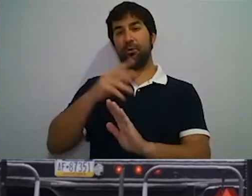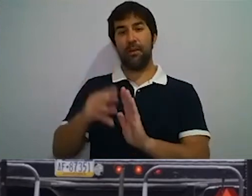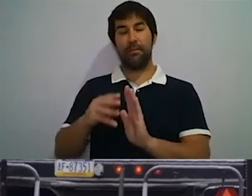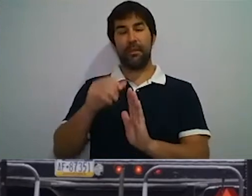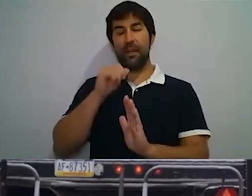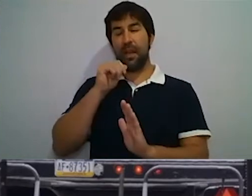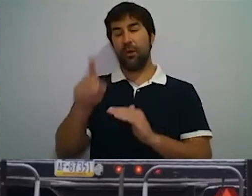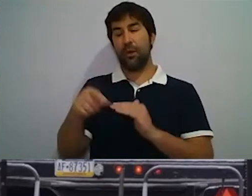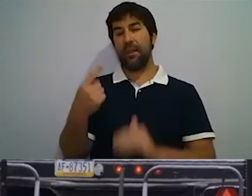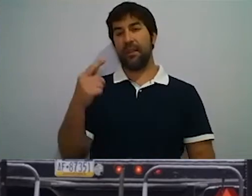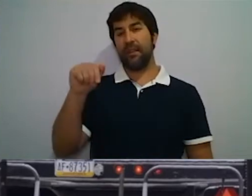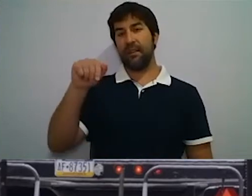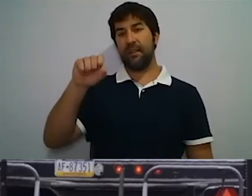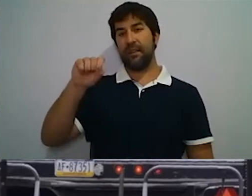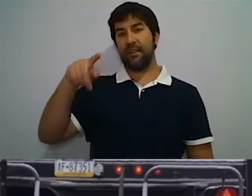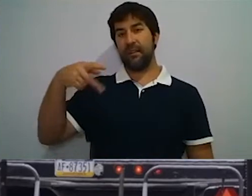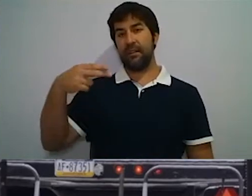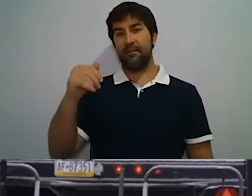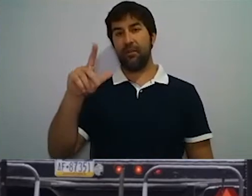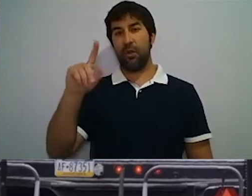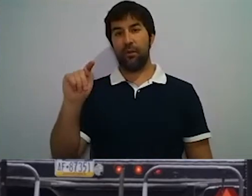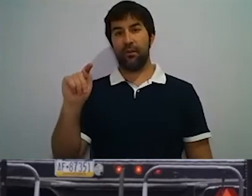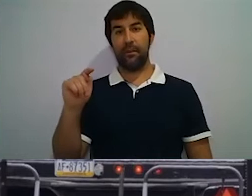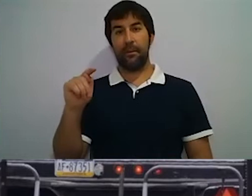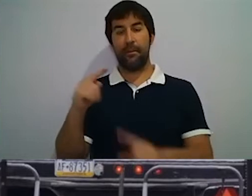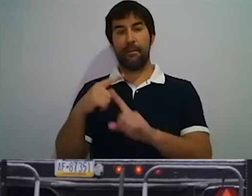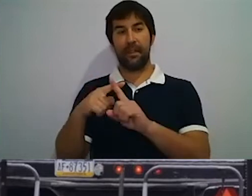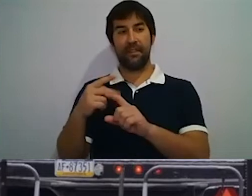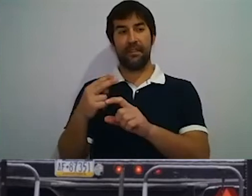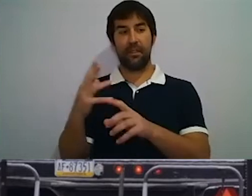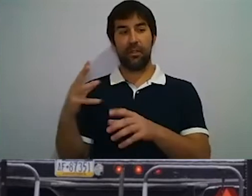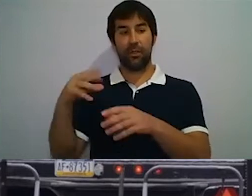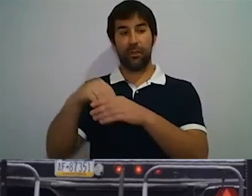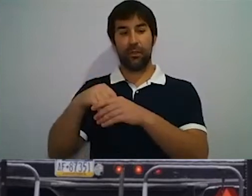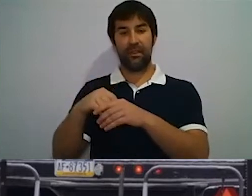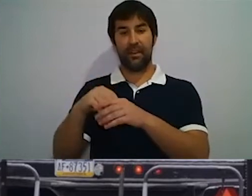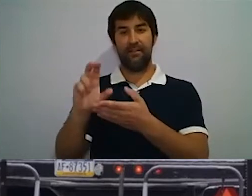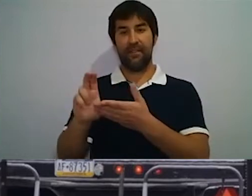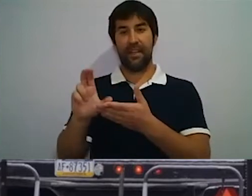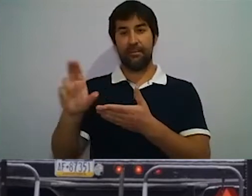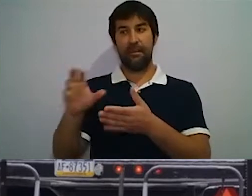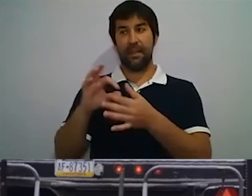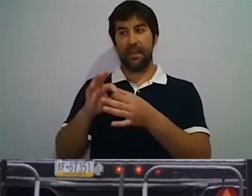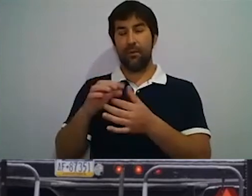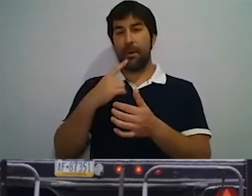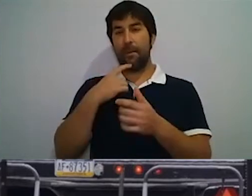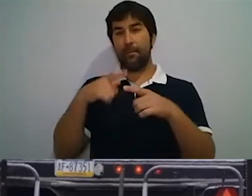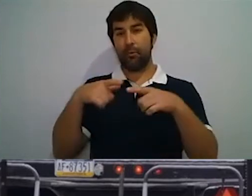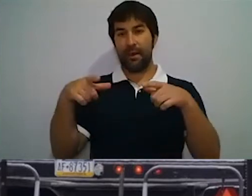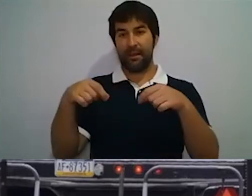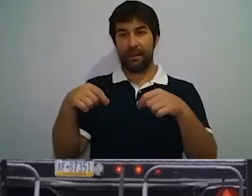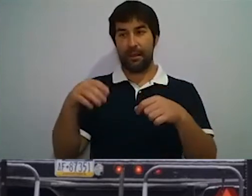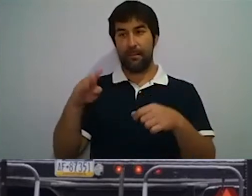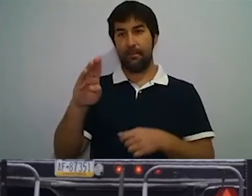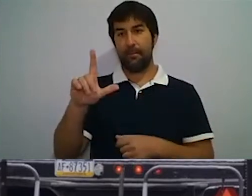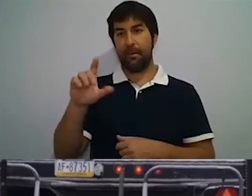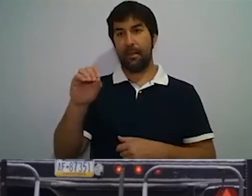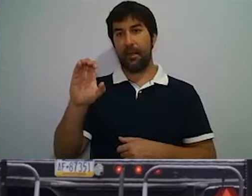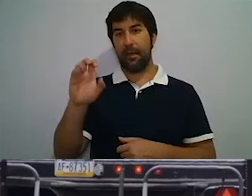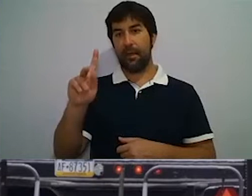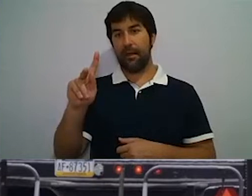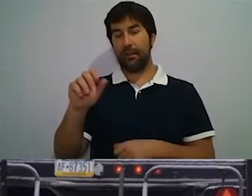bridge, that is a wise investment to make. Occasionally we do have some structures for which we really need to contemplate, is